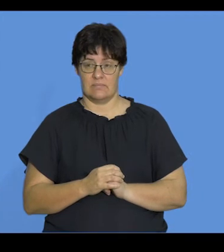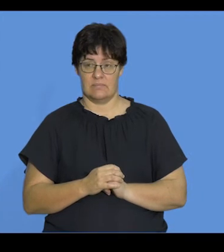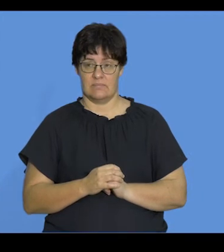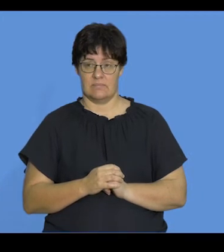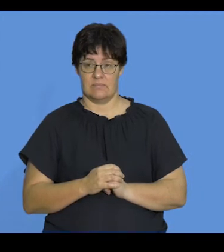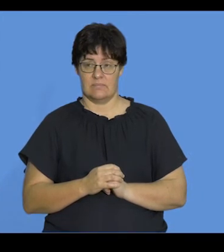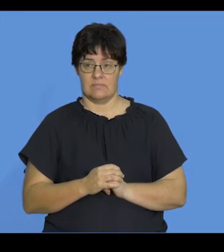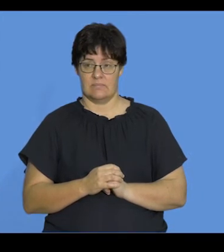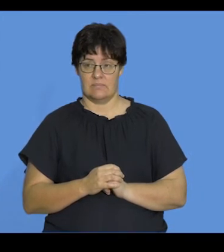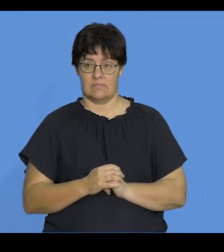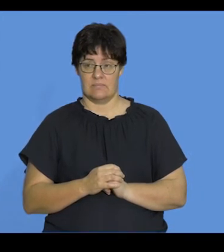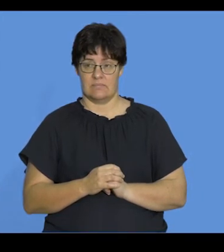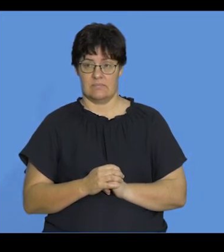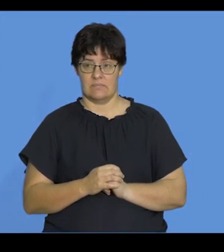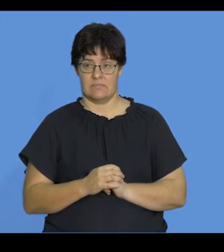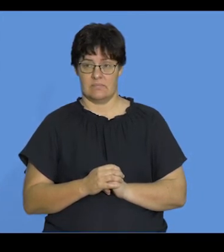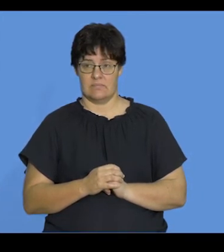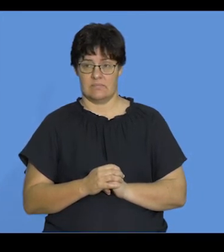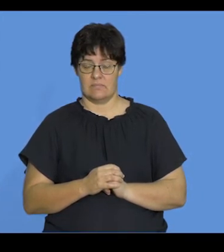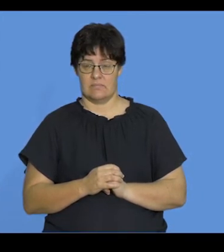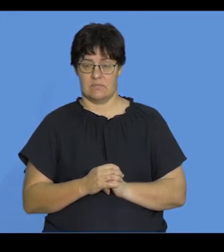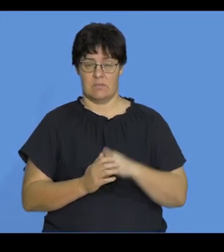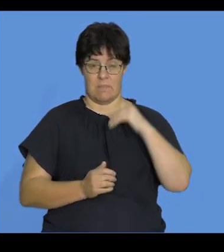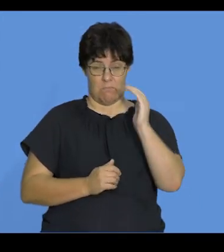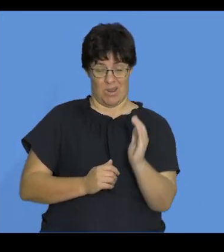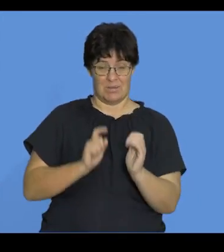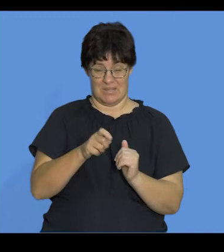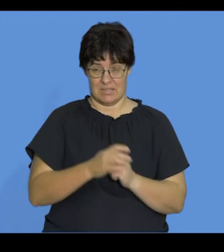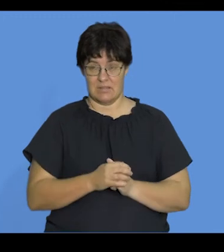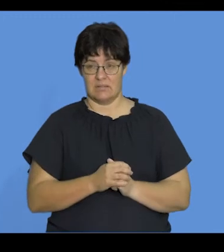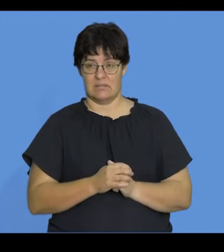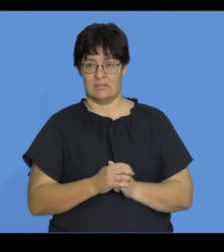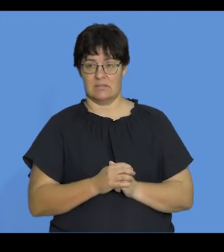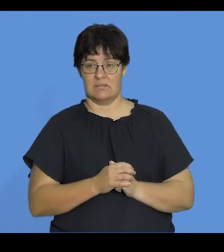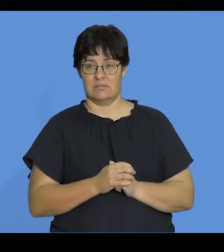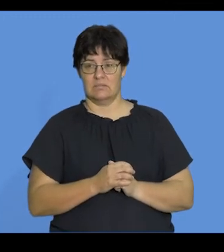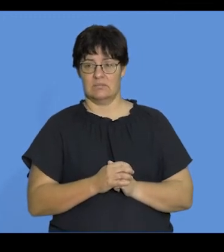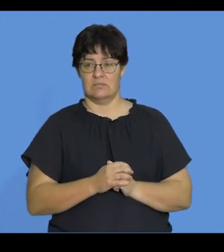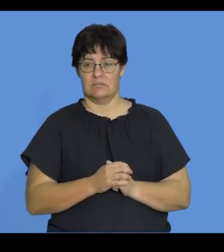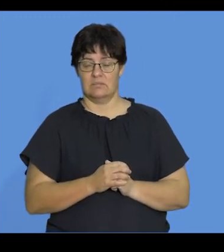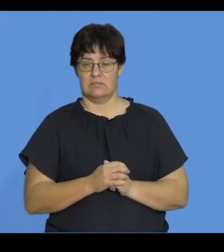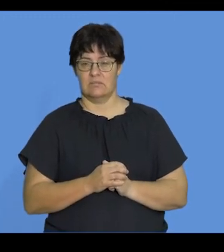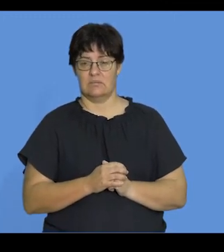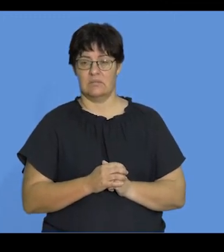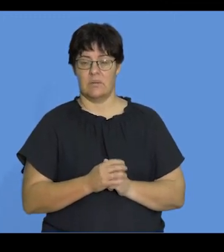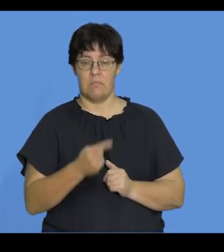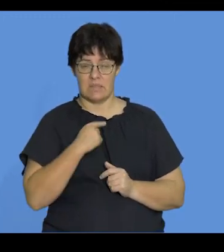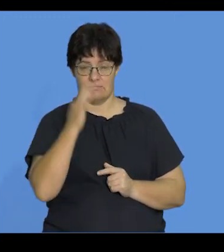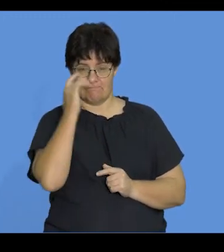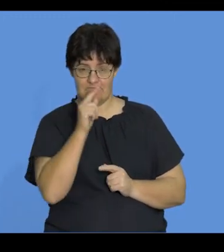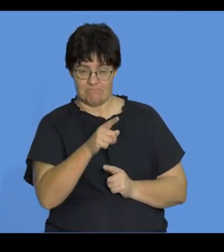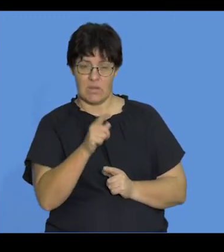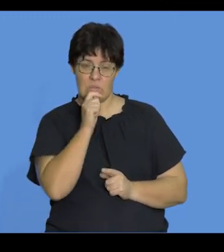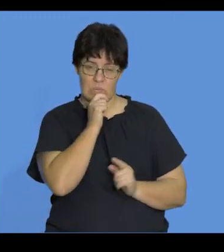Okay, if we can just put a bracket there so that it becomes very accurate. So you need to familiarize yourself